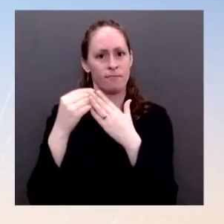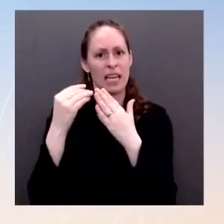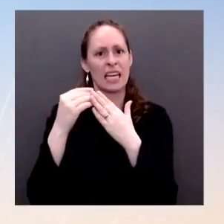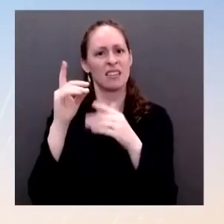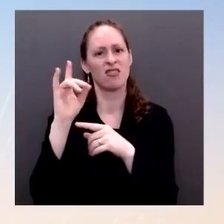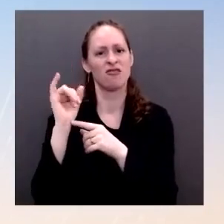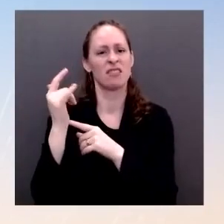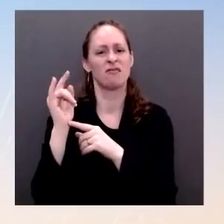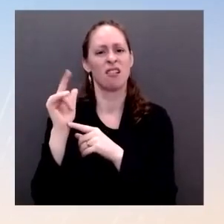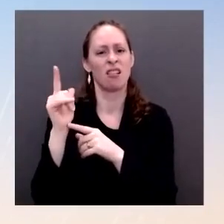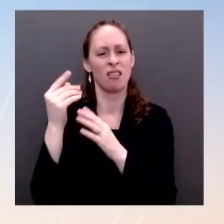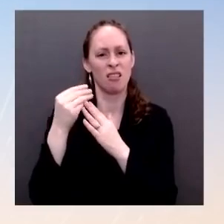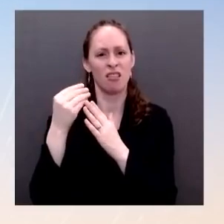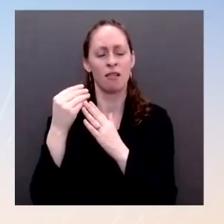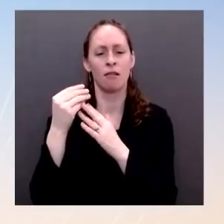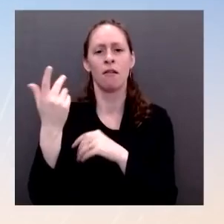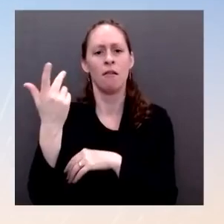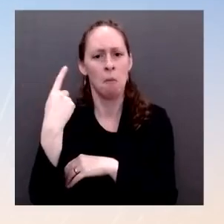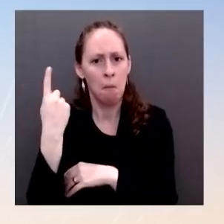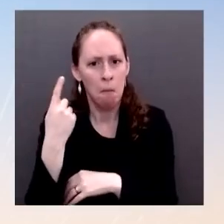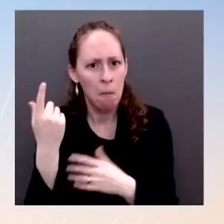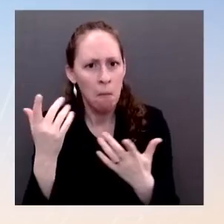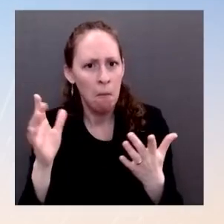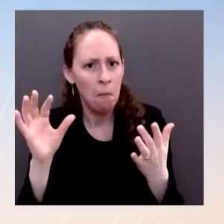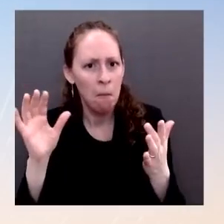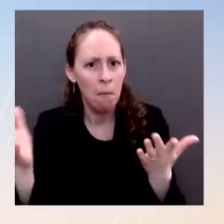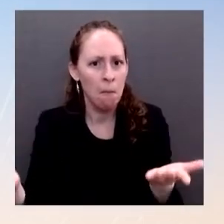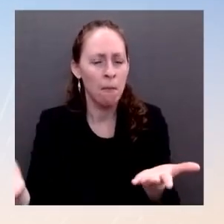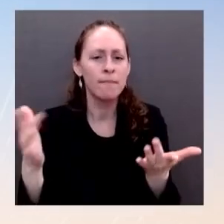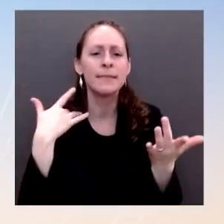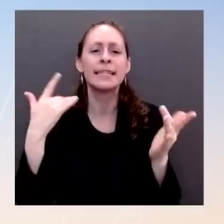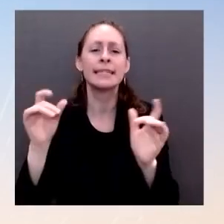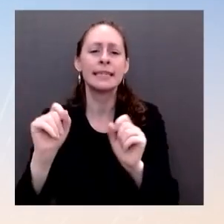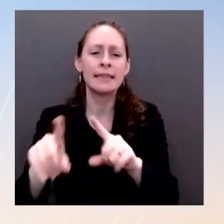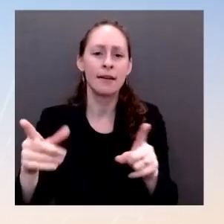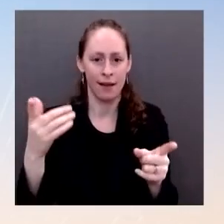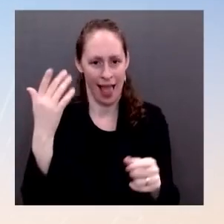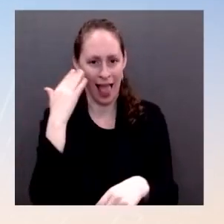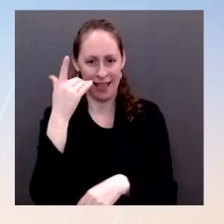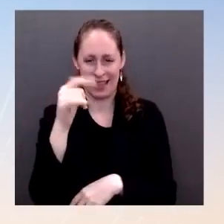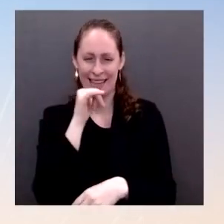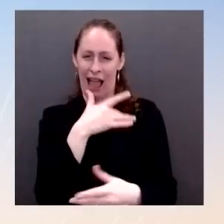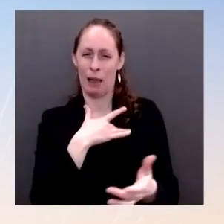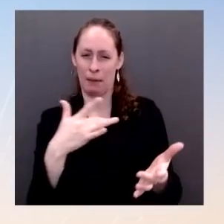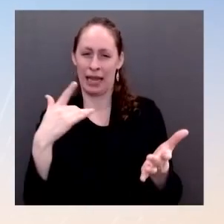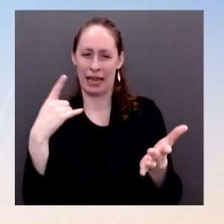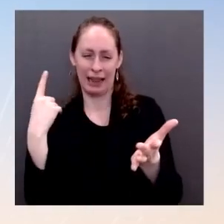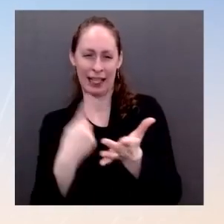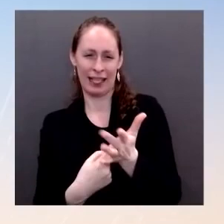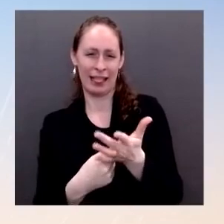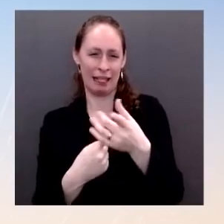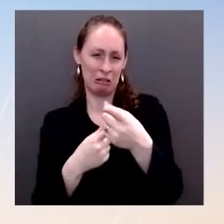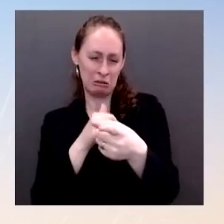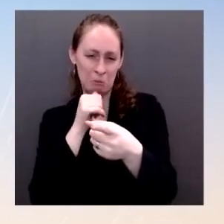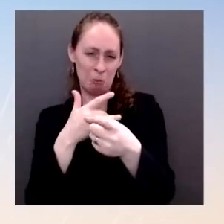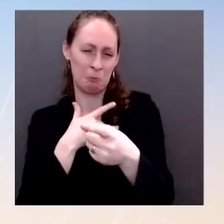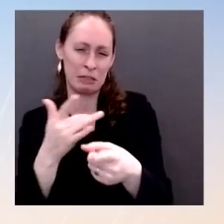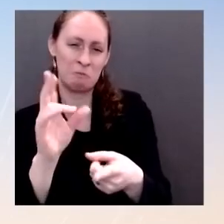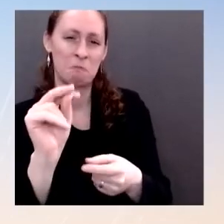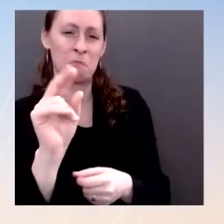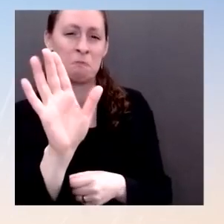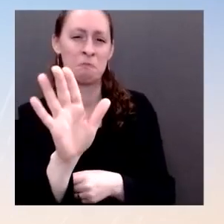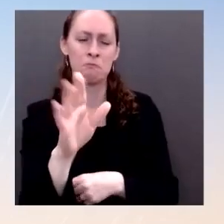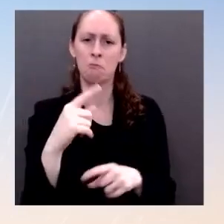they're openly soliciting sort of advice and consultation. And so I'm wondering, this is something that could